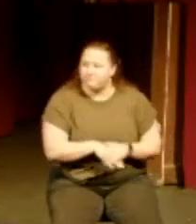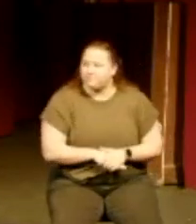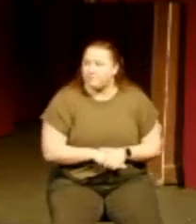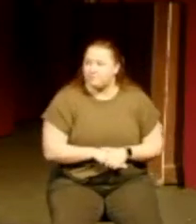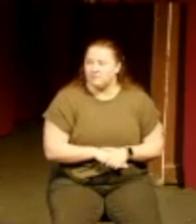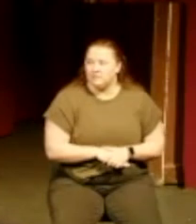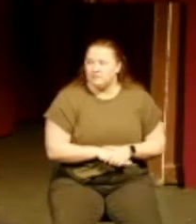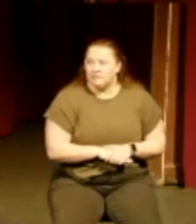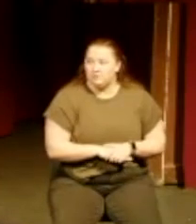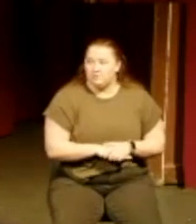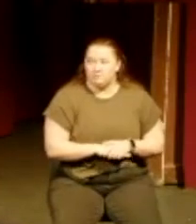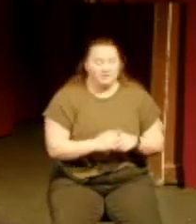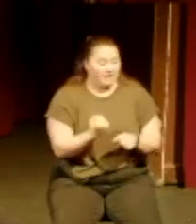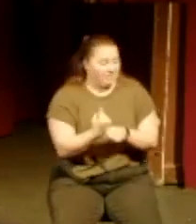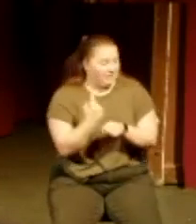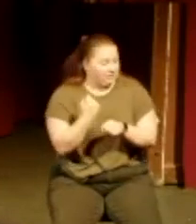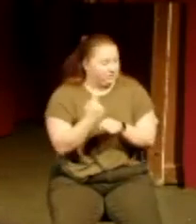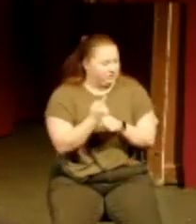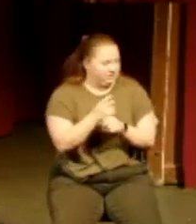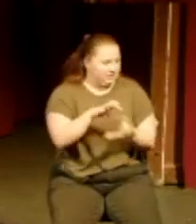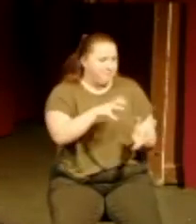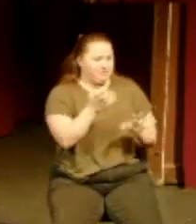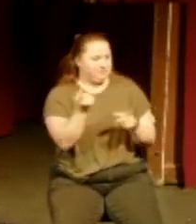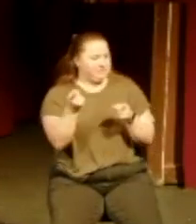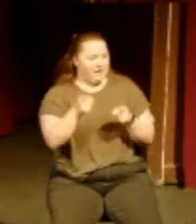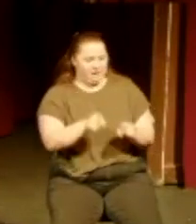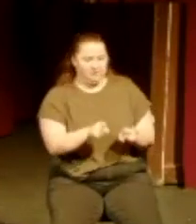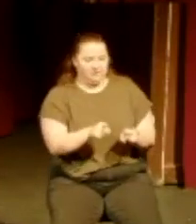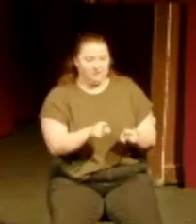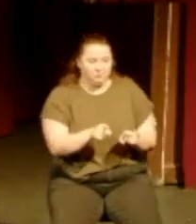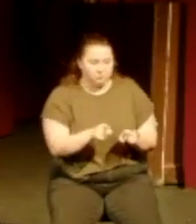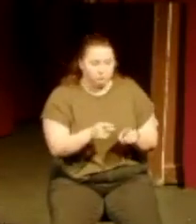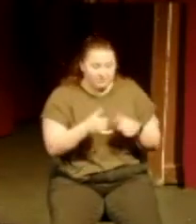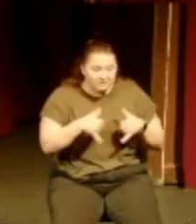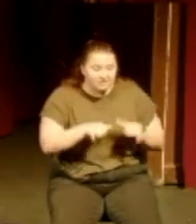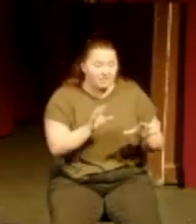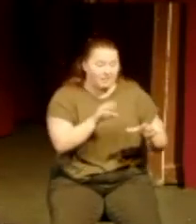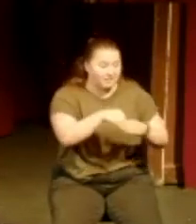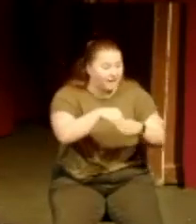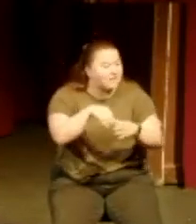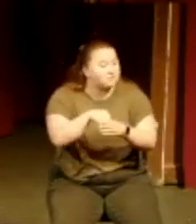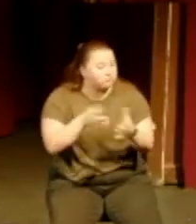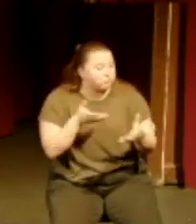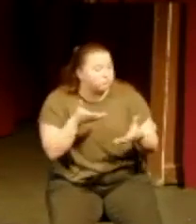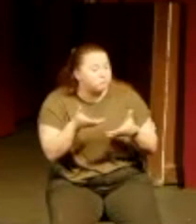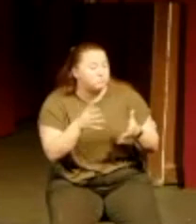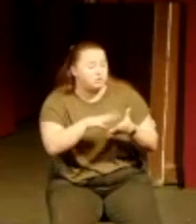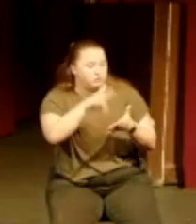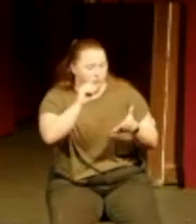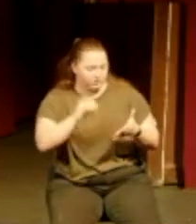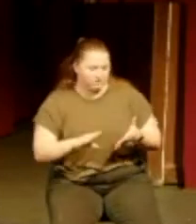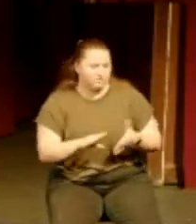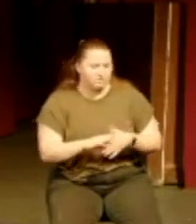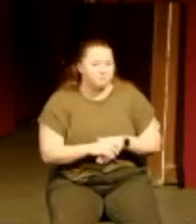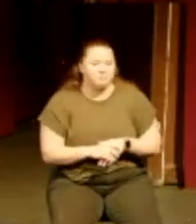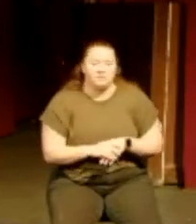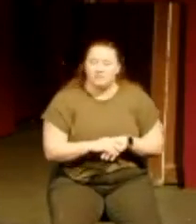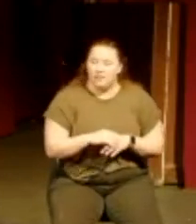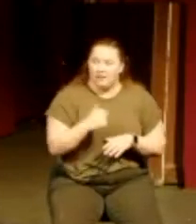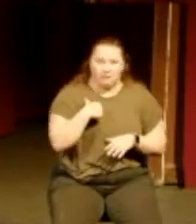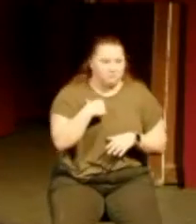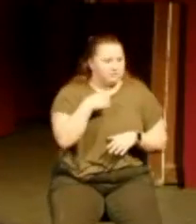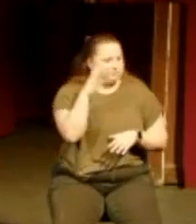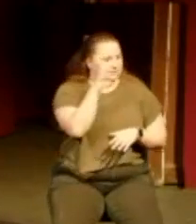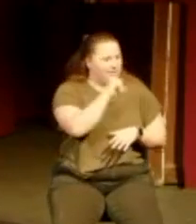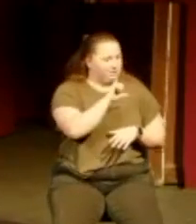we engaged students in a huge way. Certainly engaged our community like I would guess no other community college in the state did.